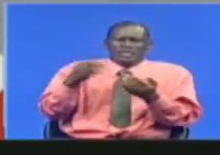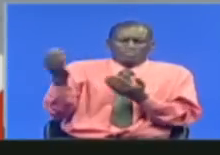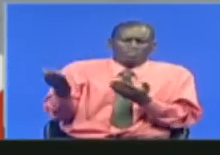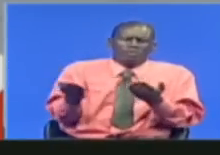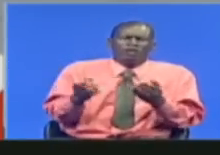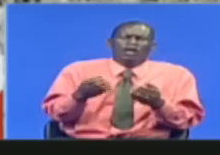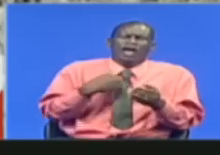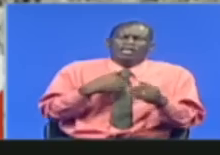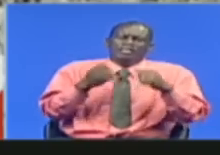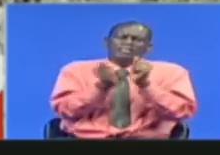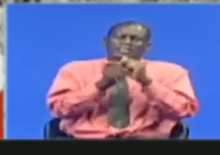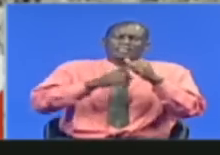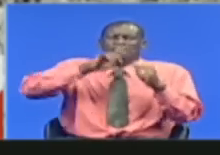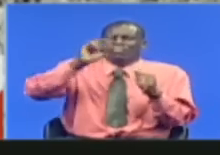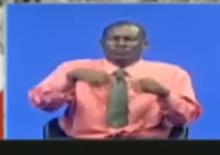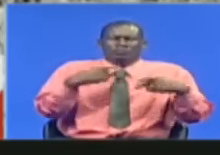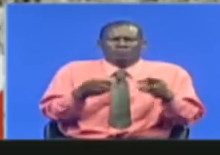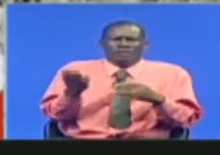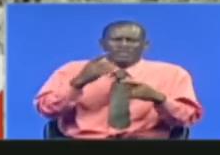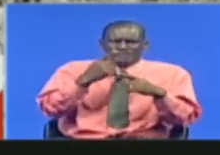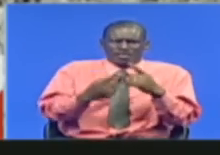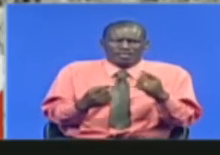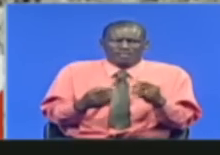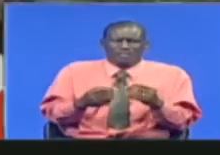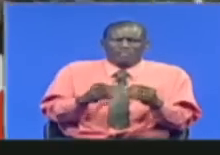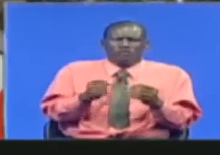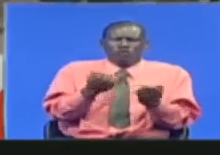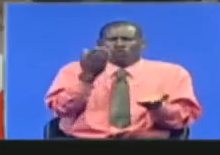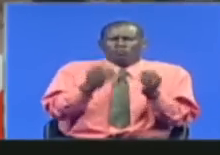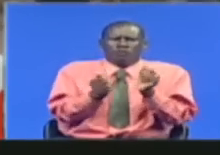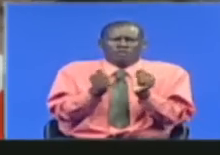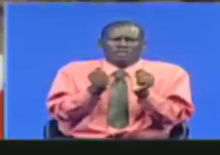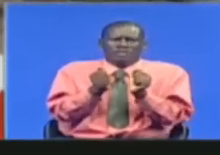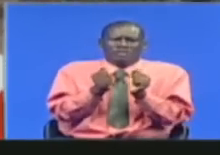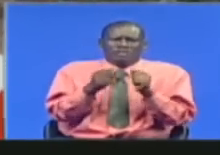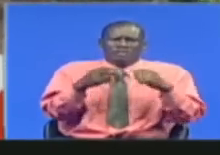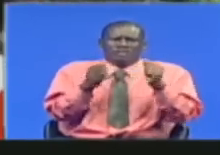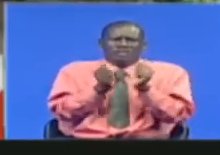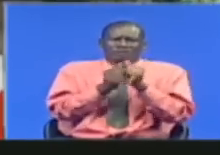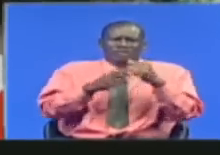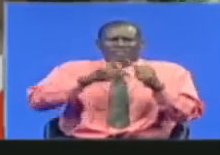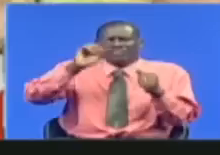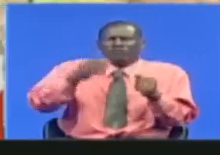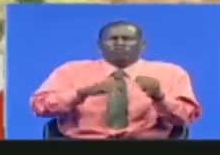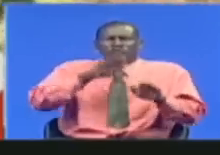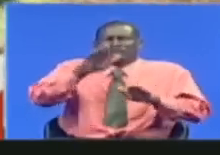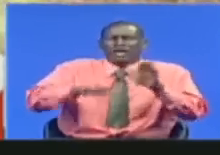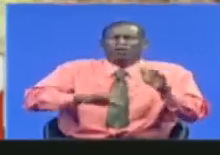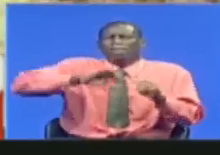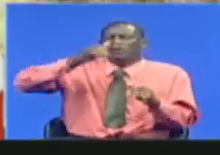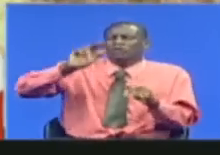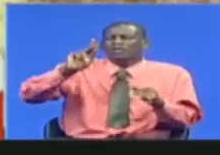last year, a fraction of the 70,000 mountaineers who visited neighboring Mount Kilimanjaro. It is hoped that mountaineering will boost the number of